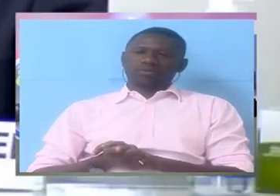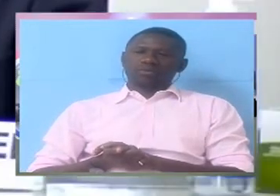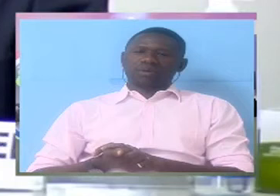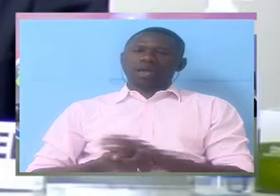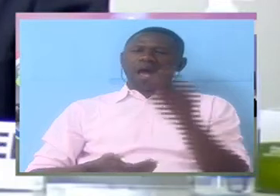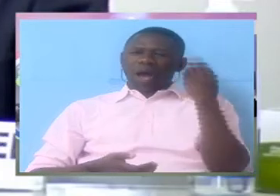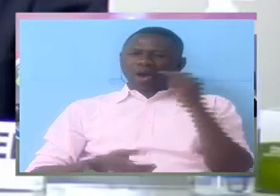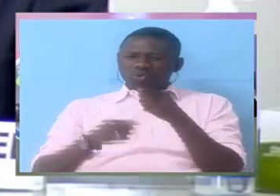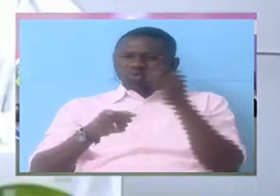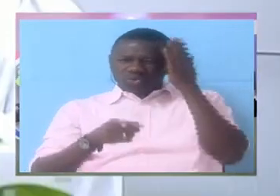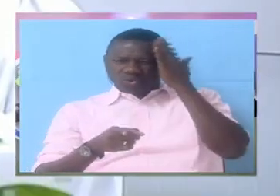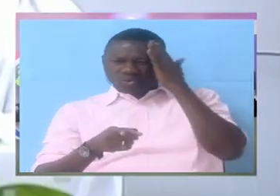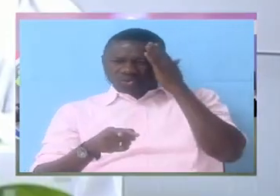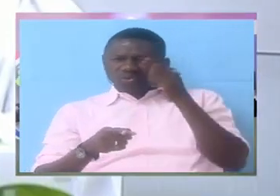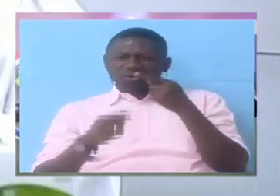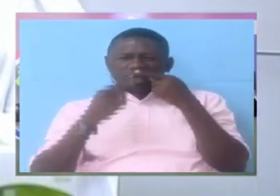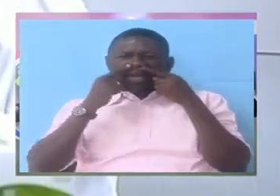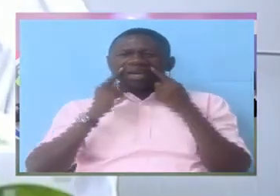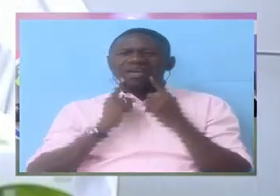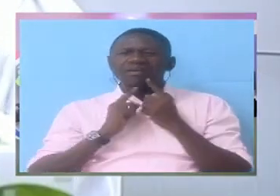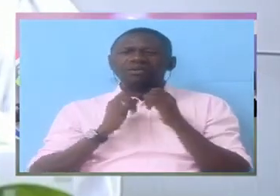was Edward Singate?